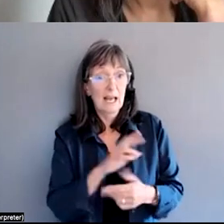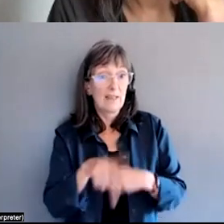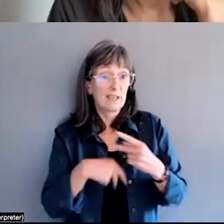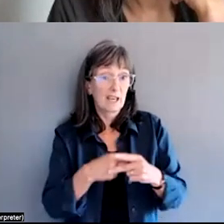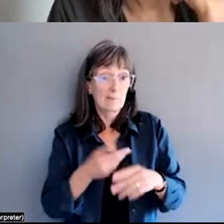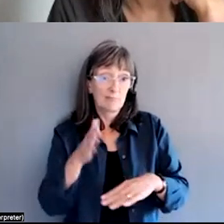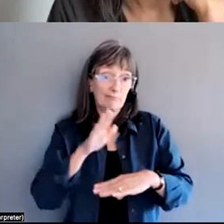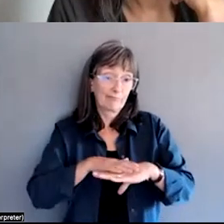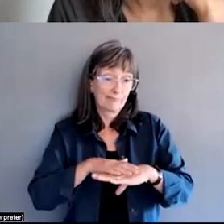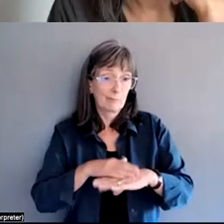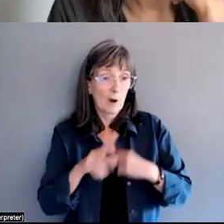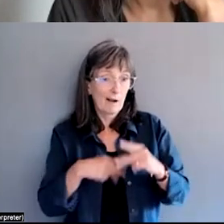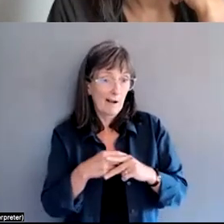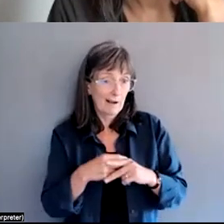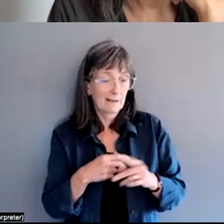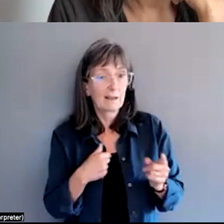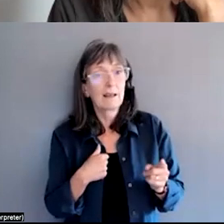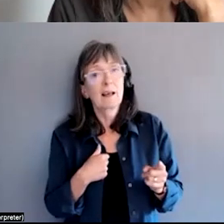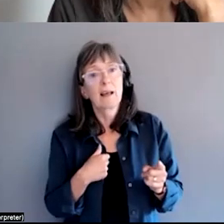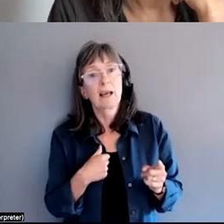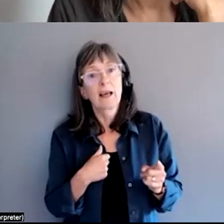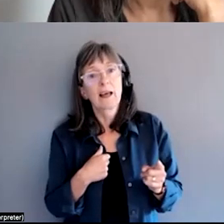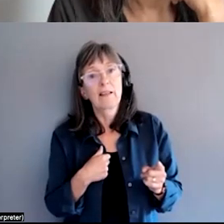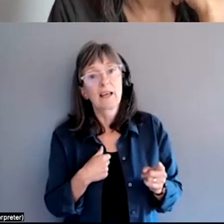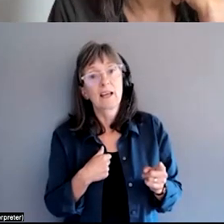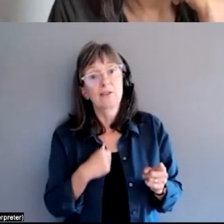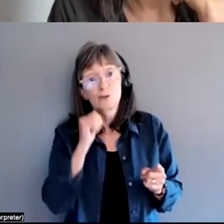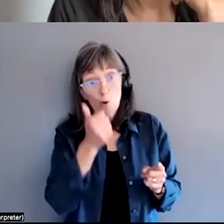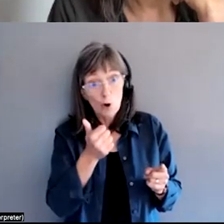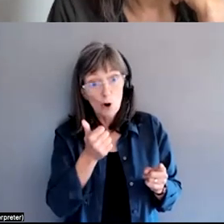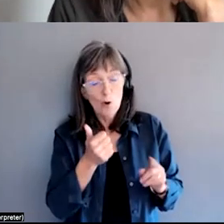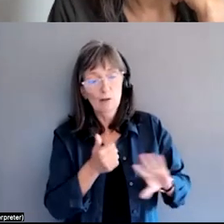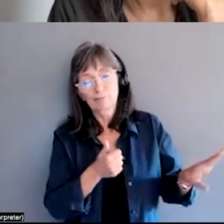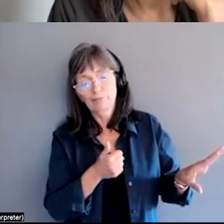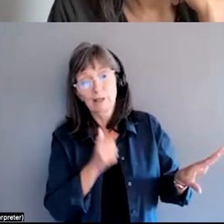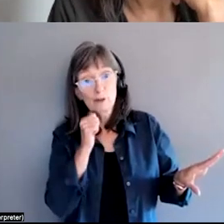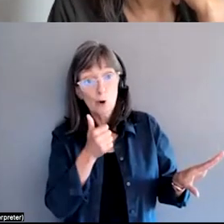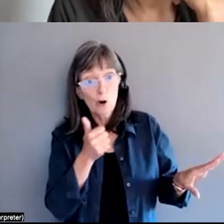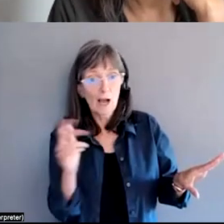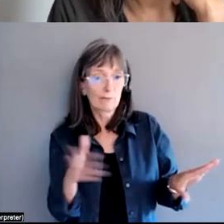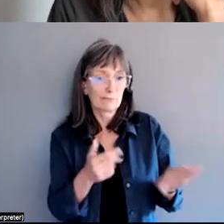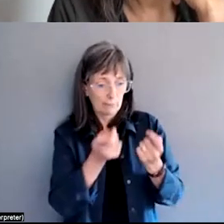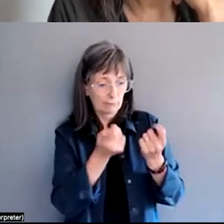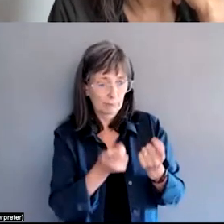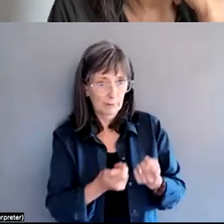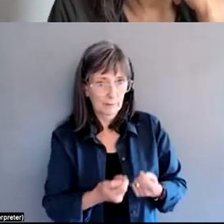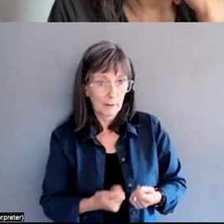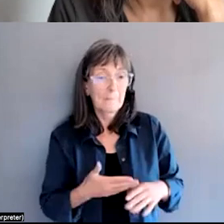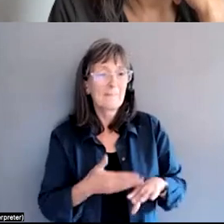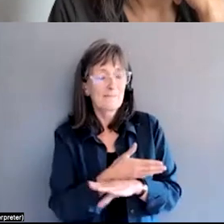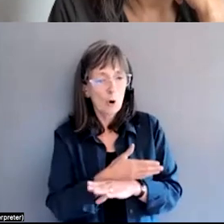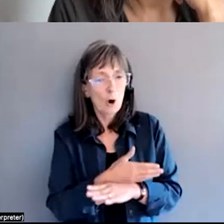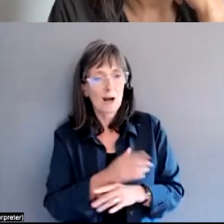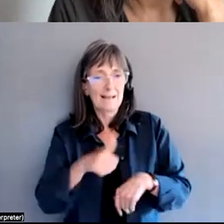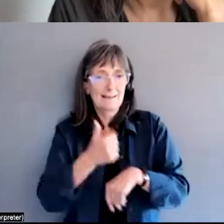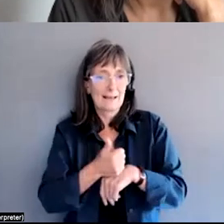the day. And then the next day I'll go back and I'll just get rid of covers before I've even styled the type. But there's sometimes I'll just be like,